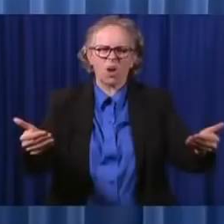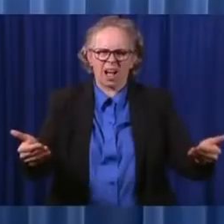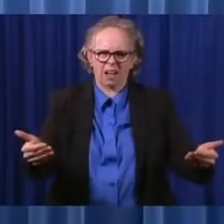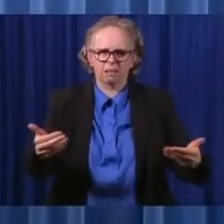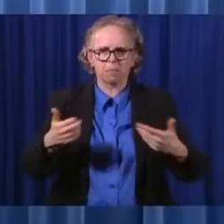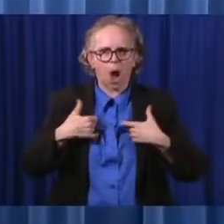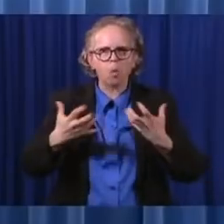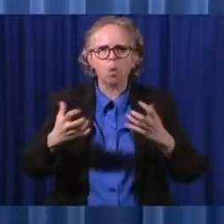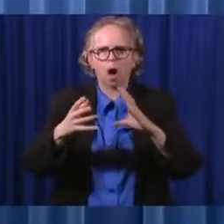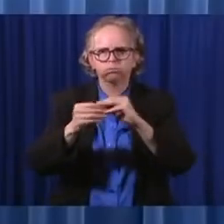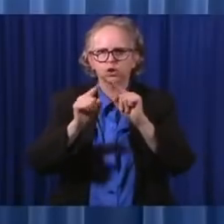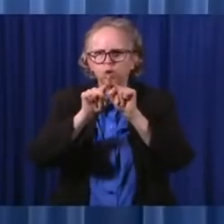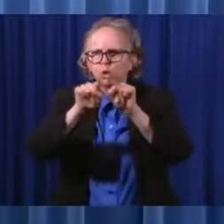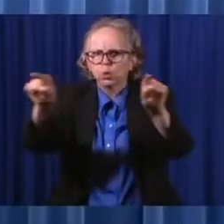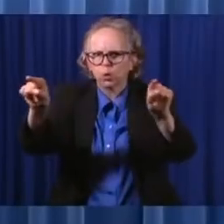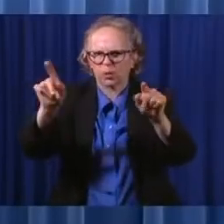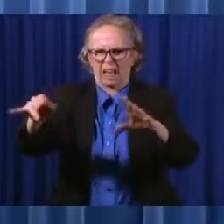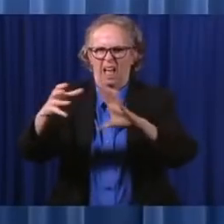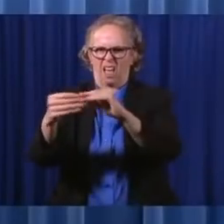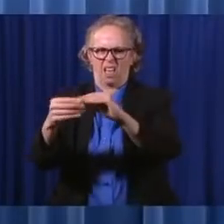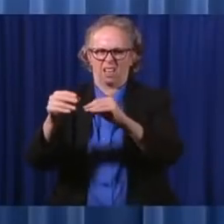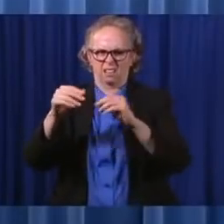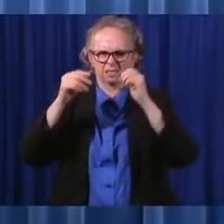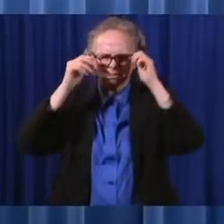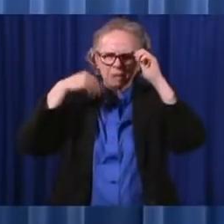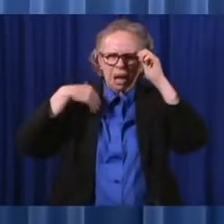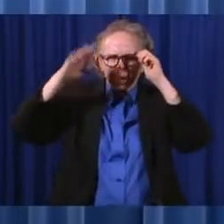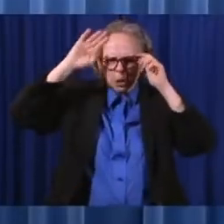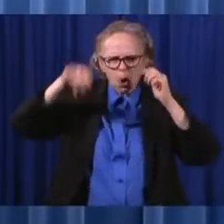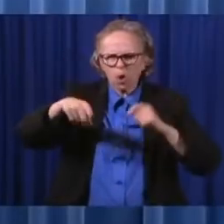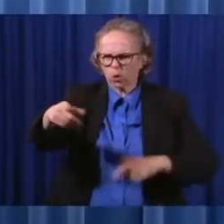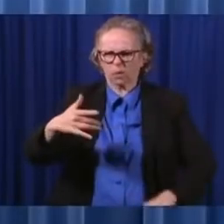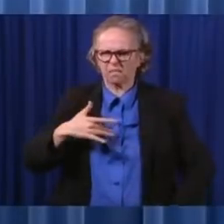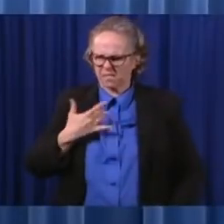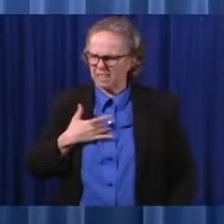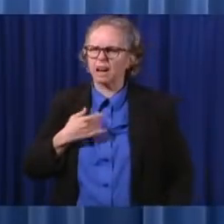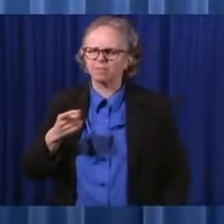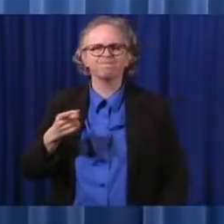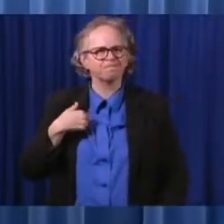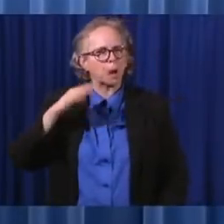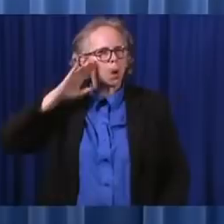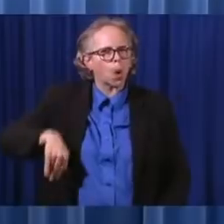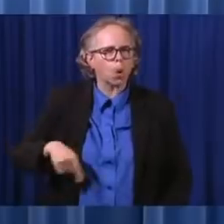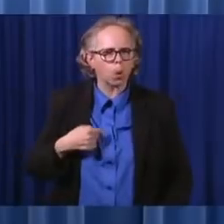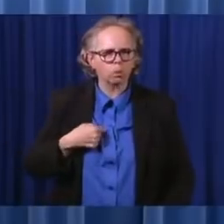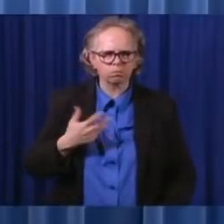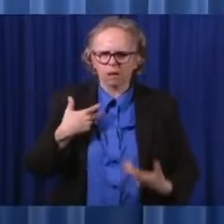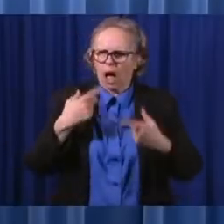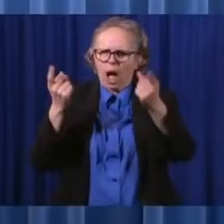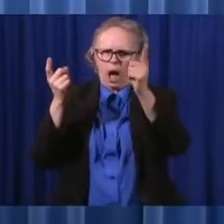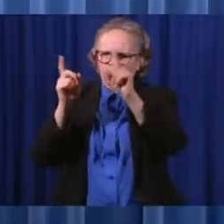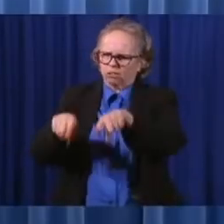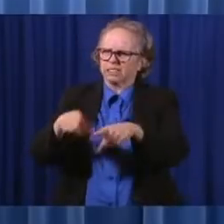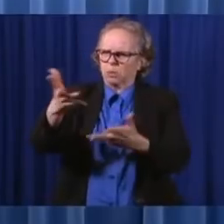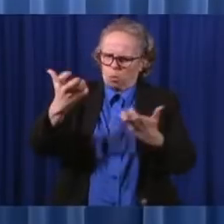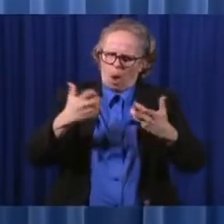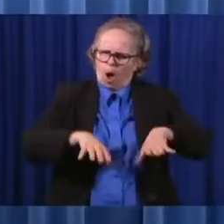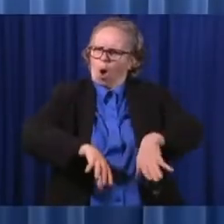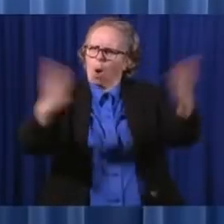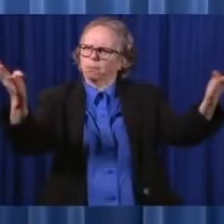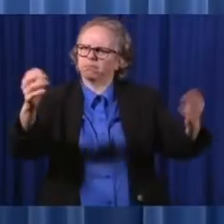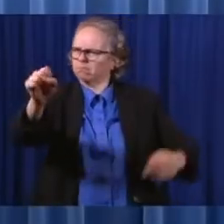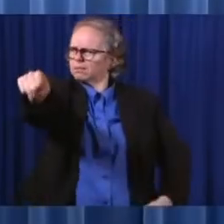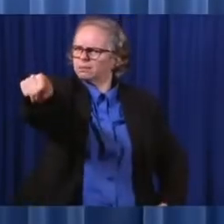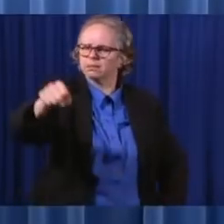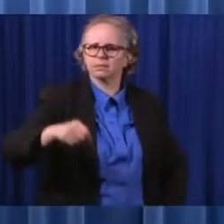there are some friends out there who are watching this right now and say, right on. Mike, that's what you should be doing.